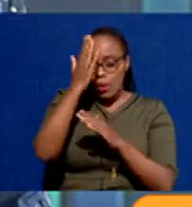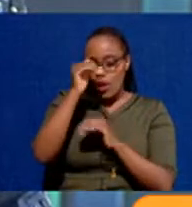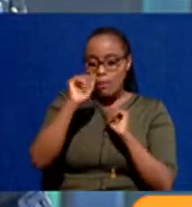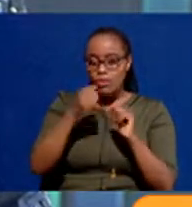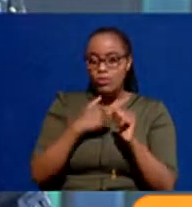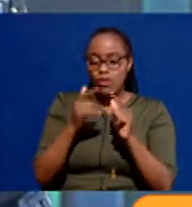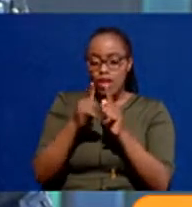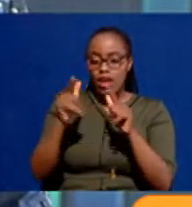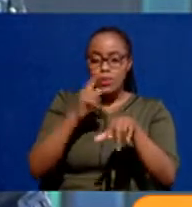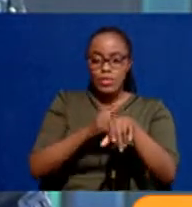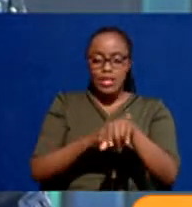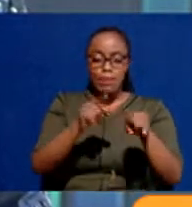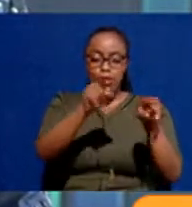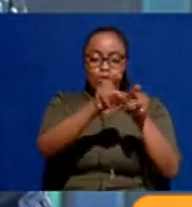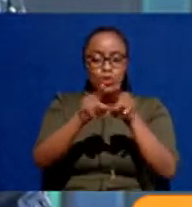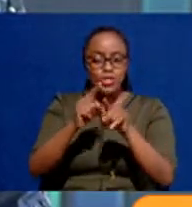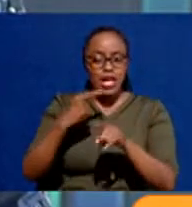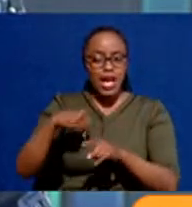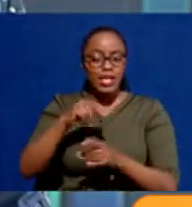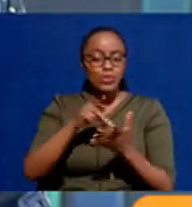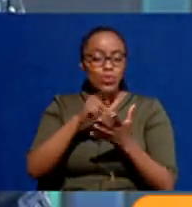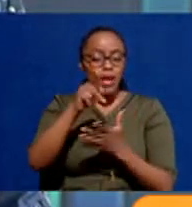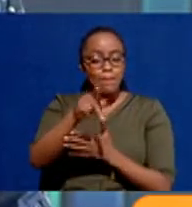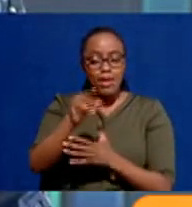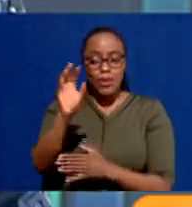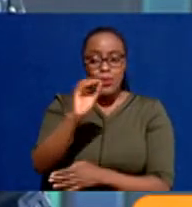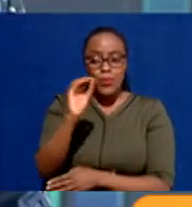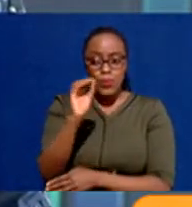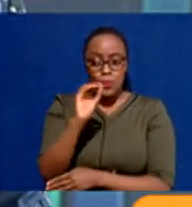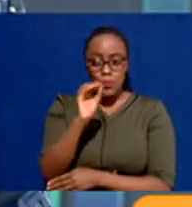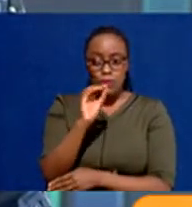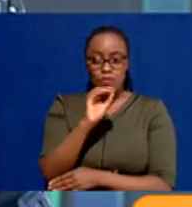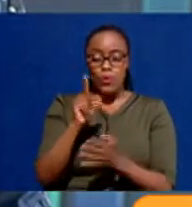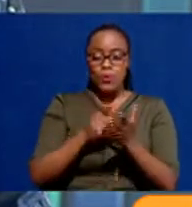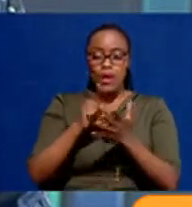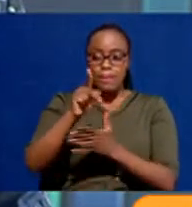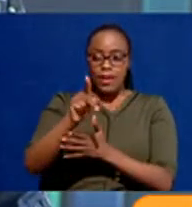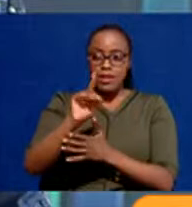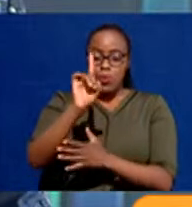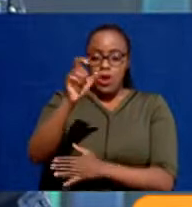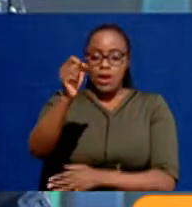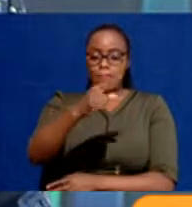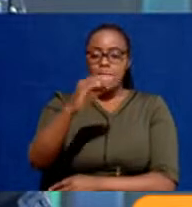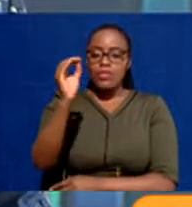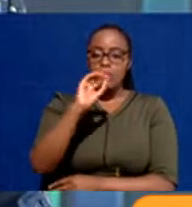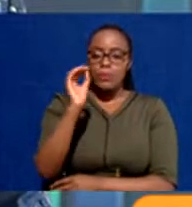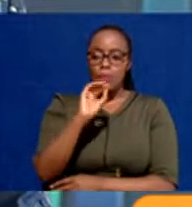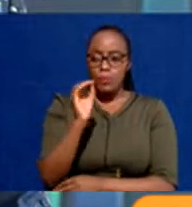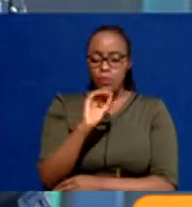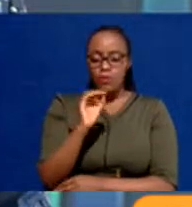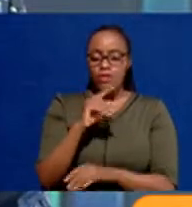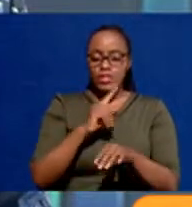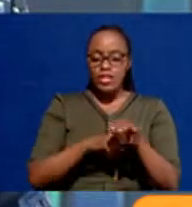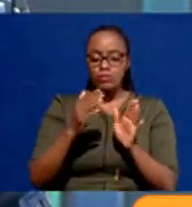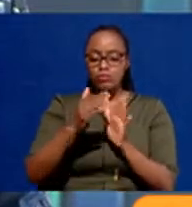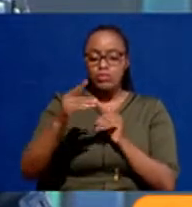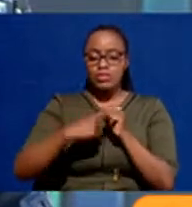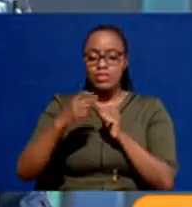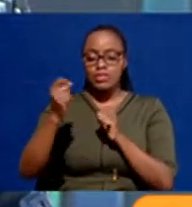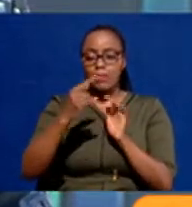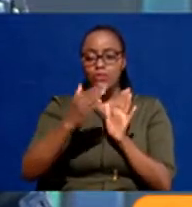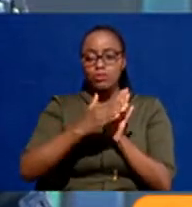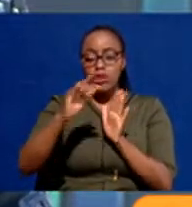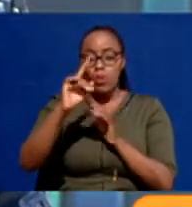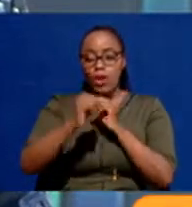leeway of time. So we are not paying on site, and we are not paying in 1 month. A period of 6 months to